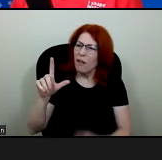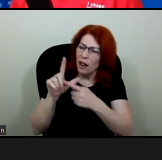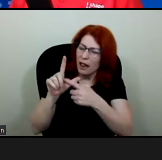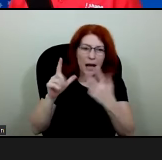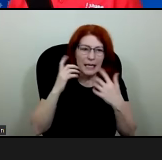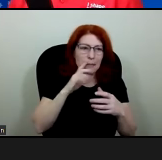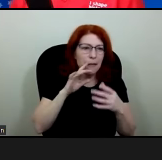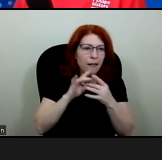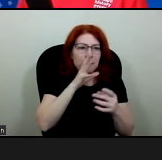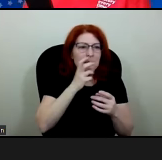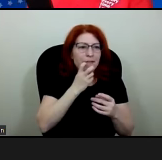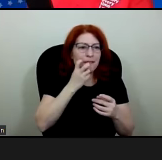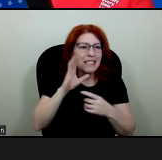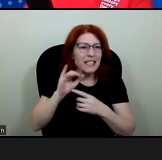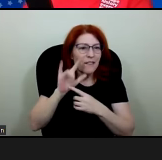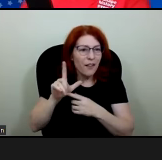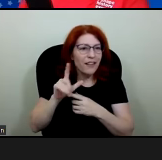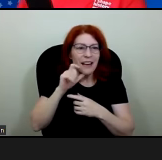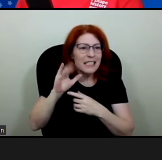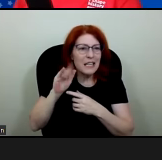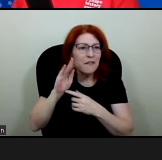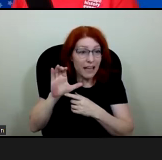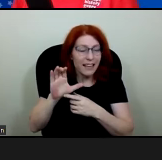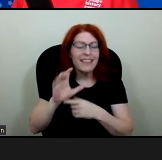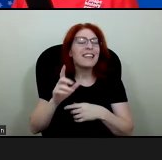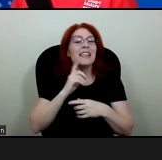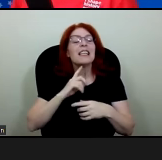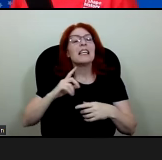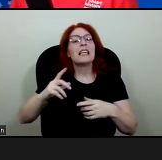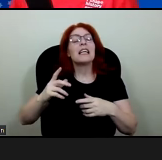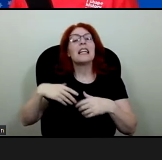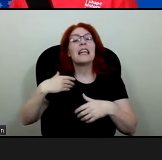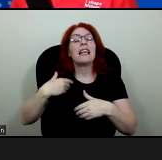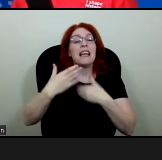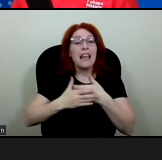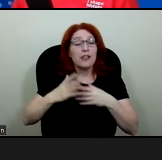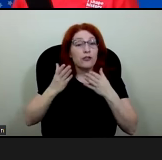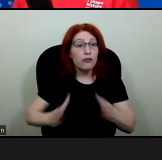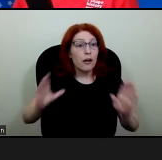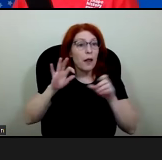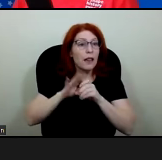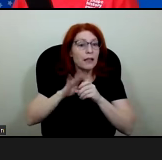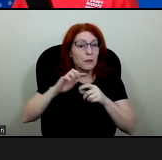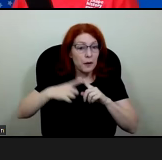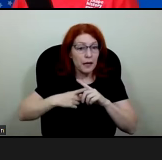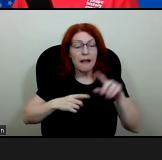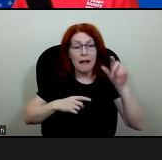Keep on saying. All right. So the question is, when is the next general election? We have A,